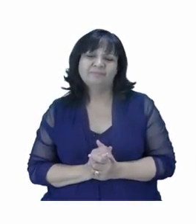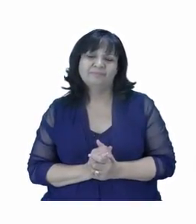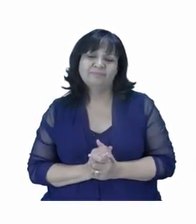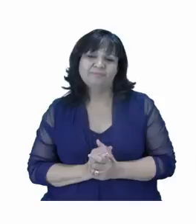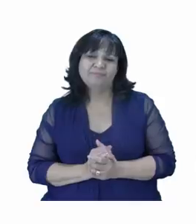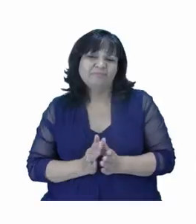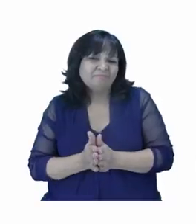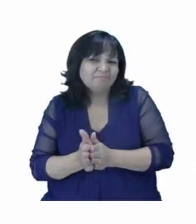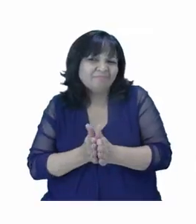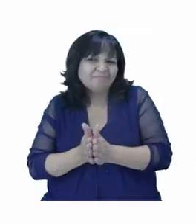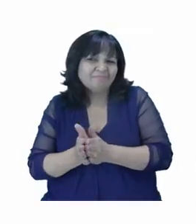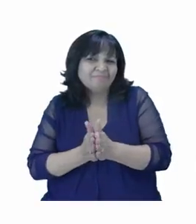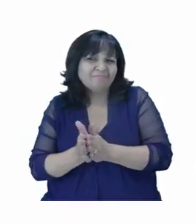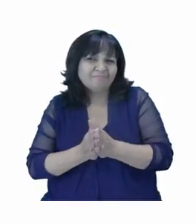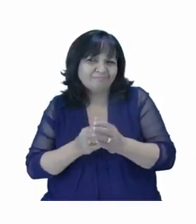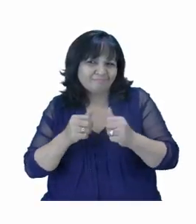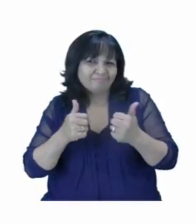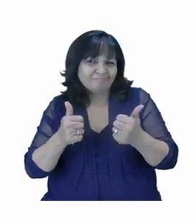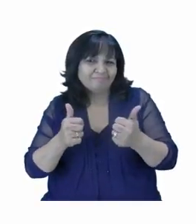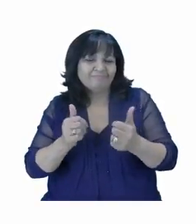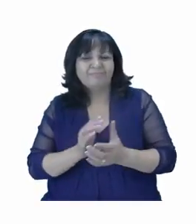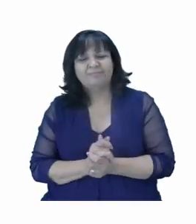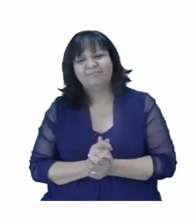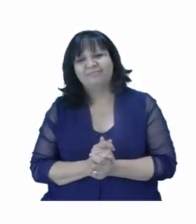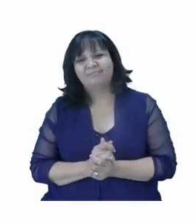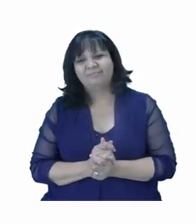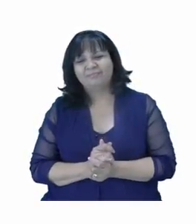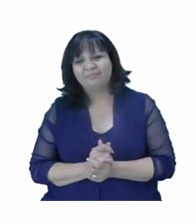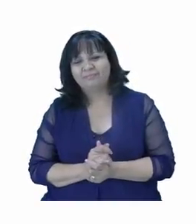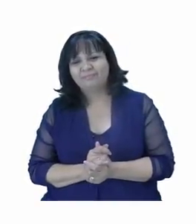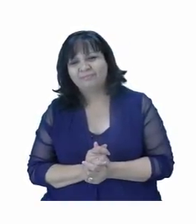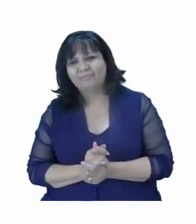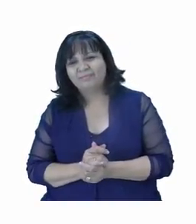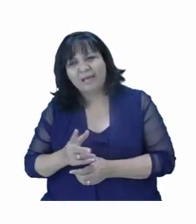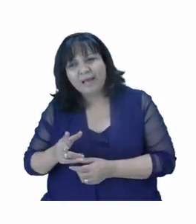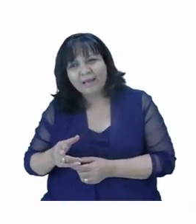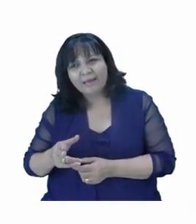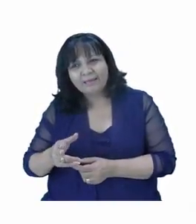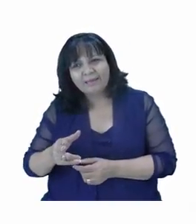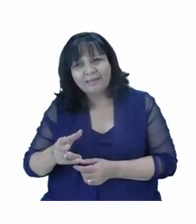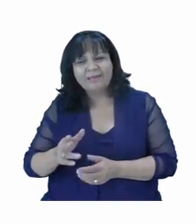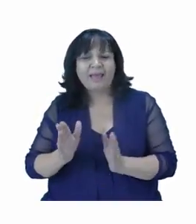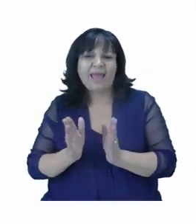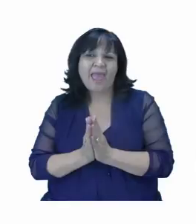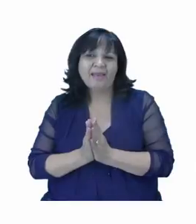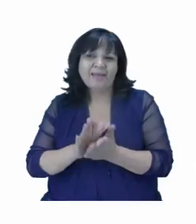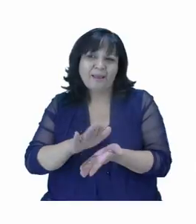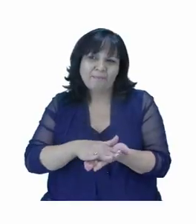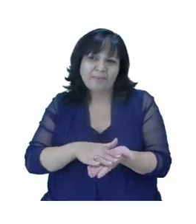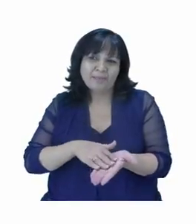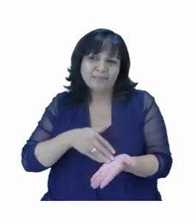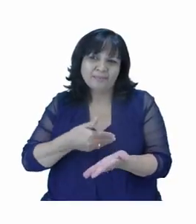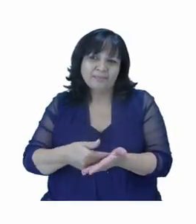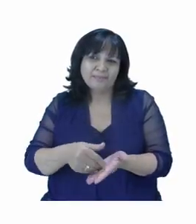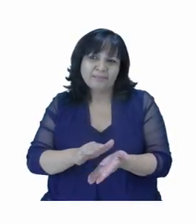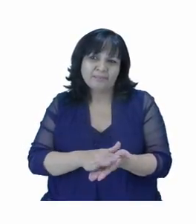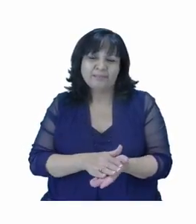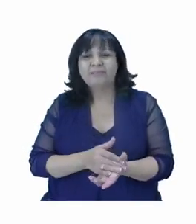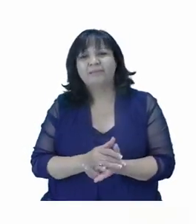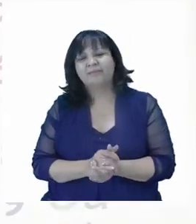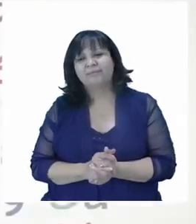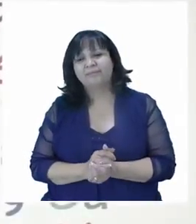interesting because we're going to do a lot of cutting and a lot of pasting. Let us turn back to the board.